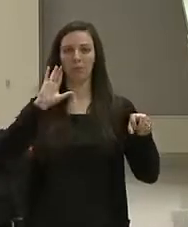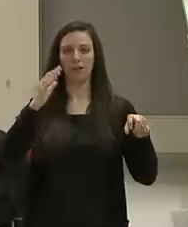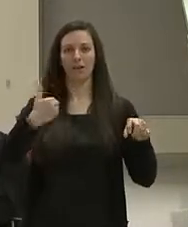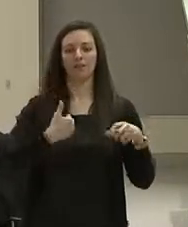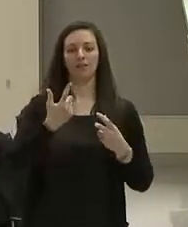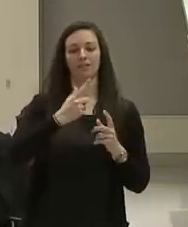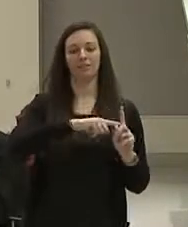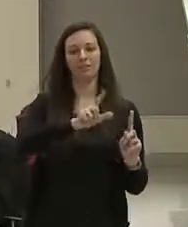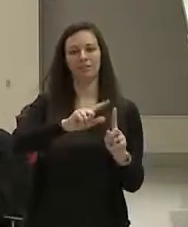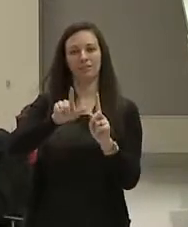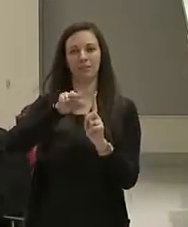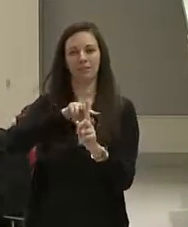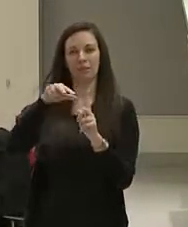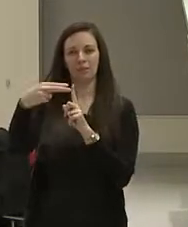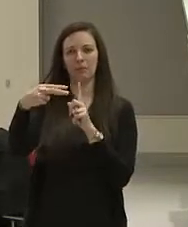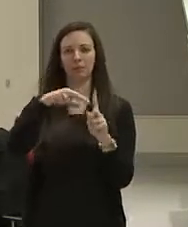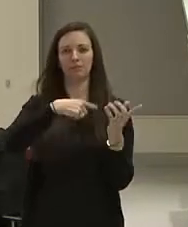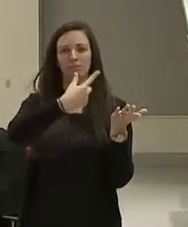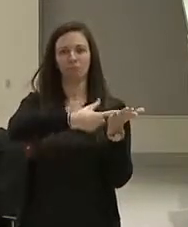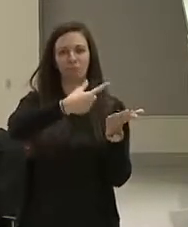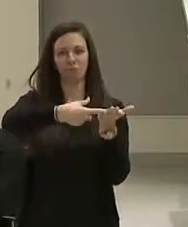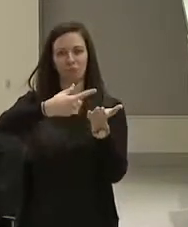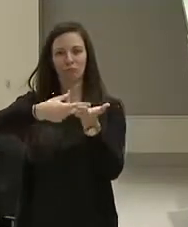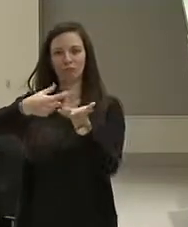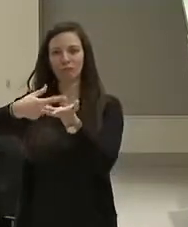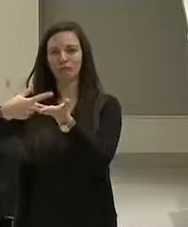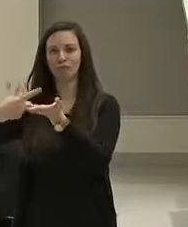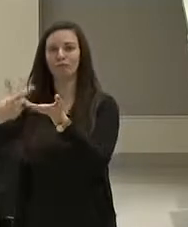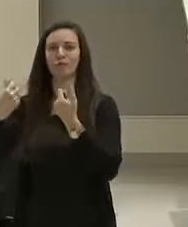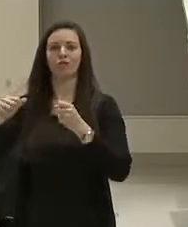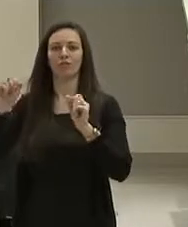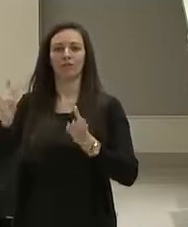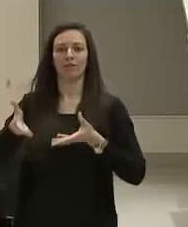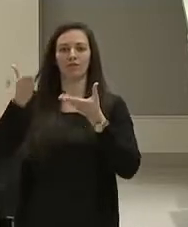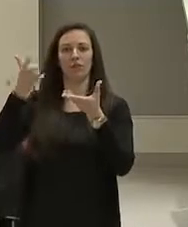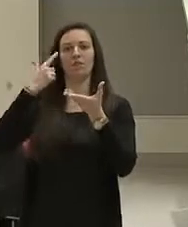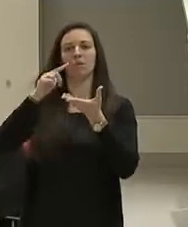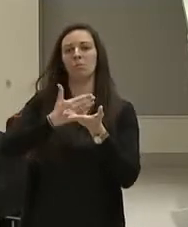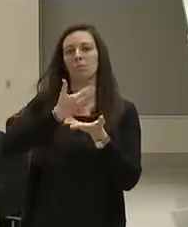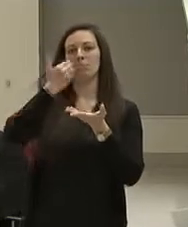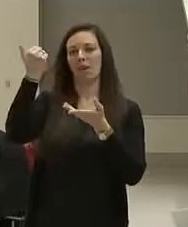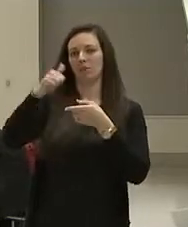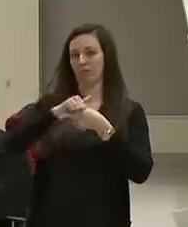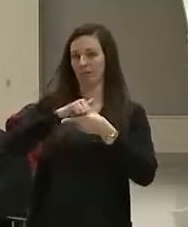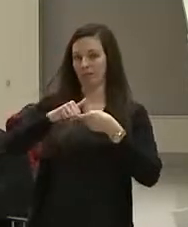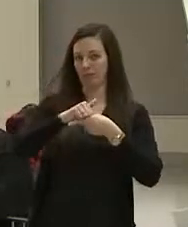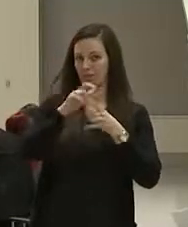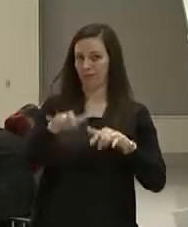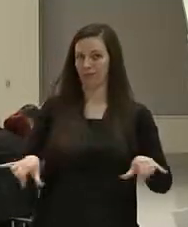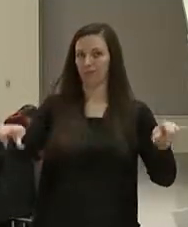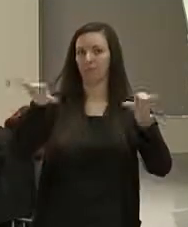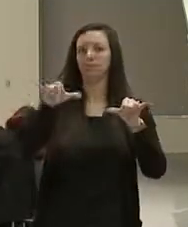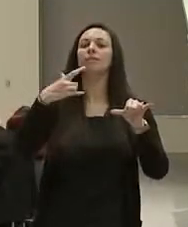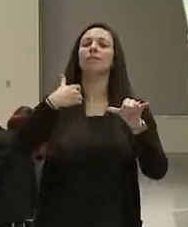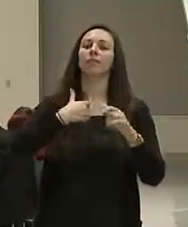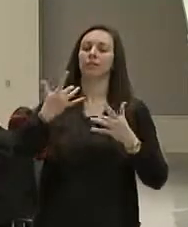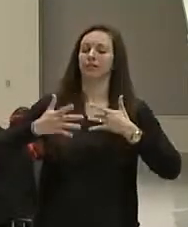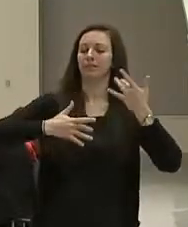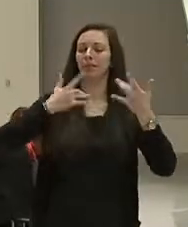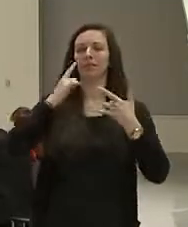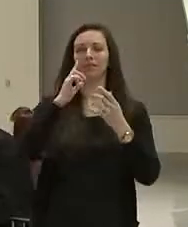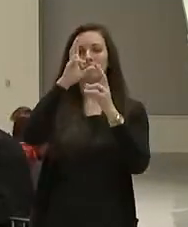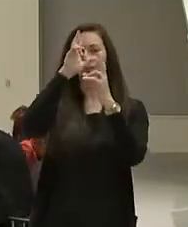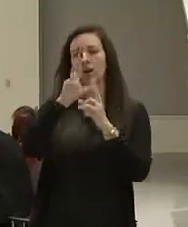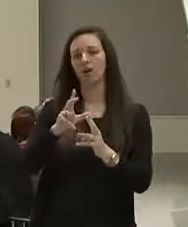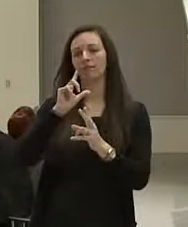about these topics and trying to come out with some suggestions for best practices. And I'm just very excited and honored to be part of that. And I